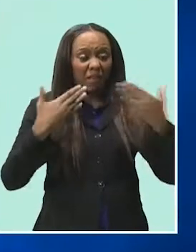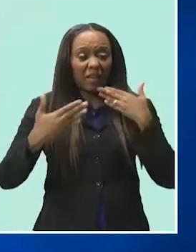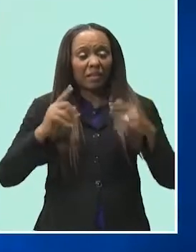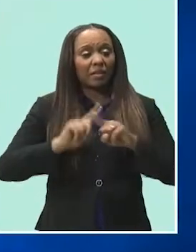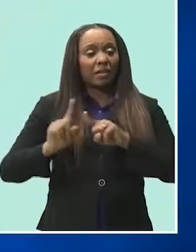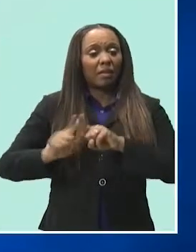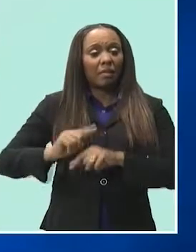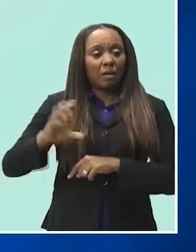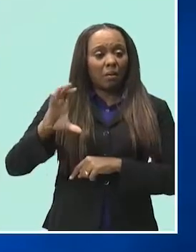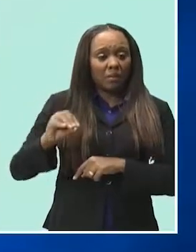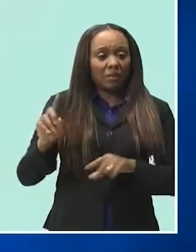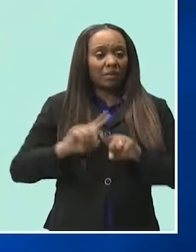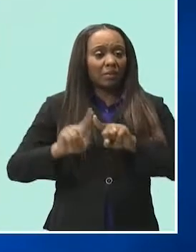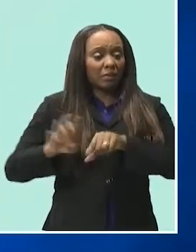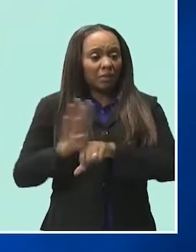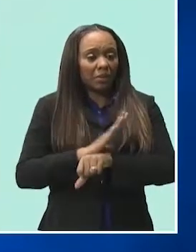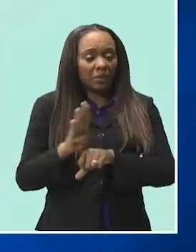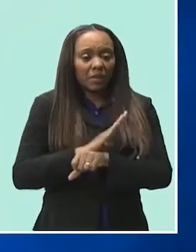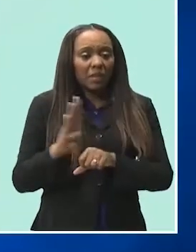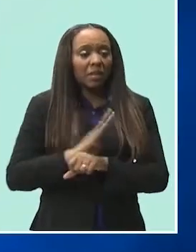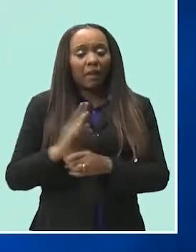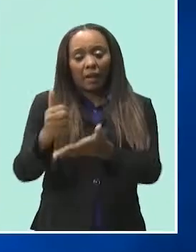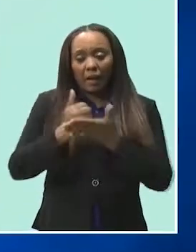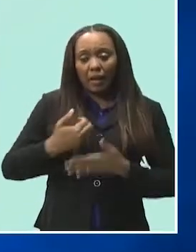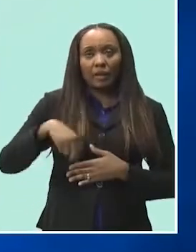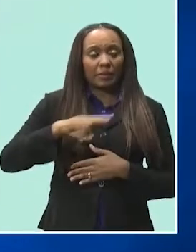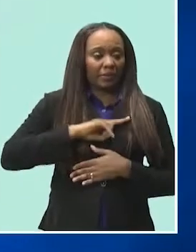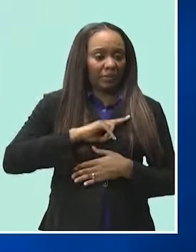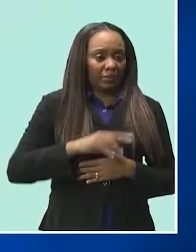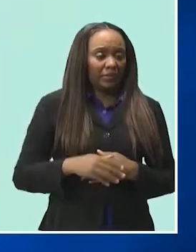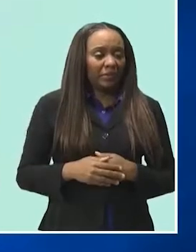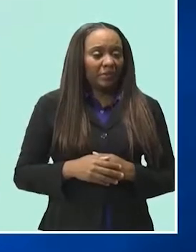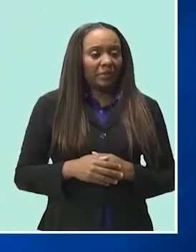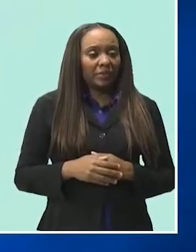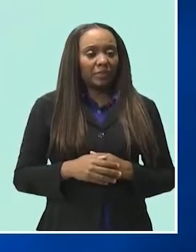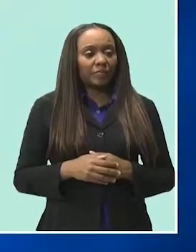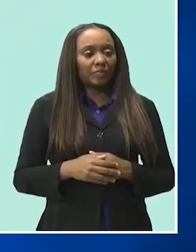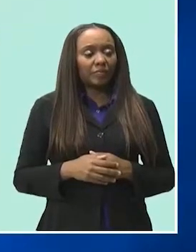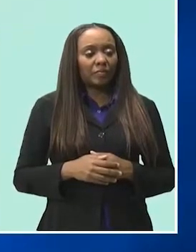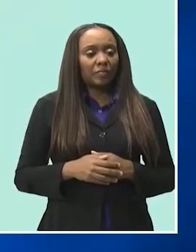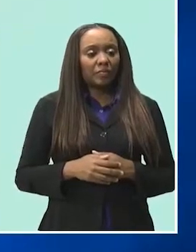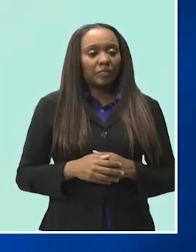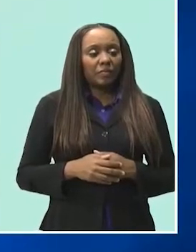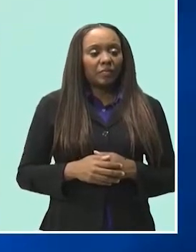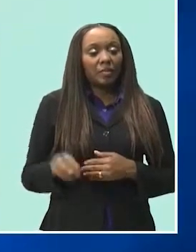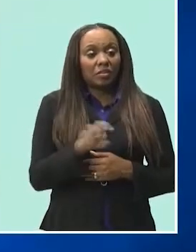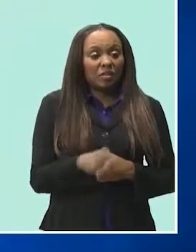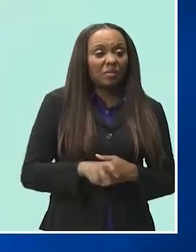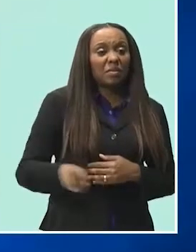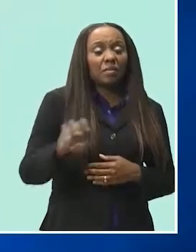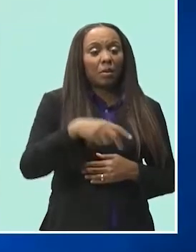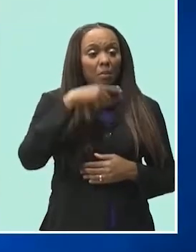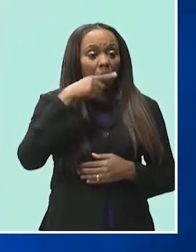in terms of our pleas for some assistance for our constituents. As you would appreciate, the transportation sector, the